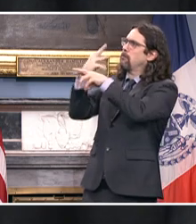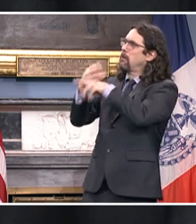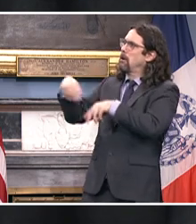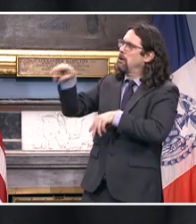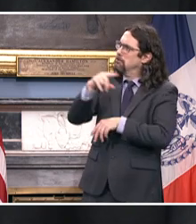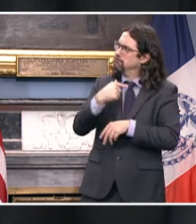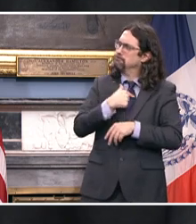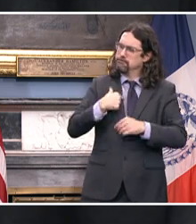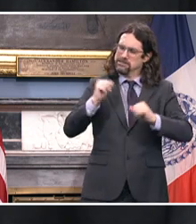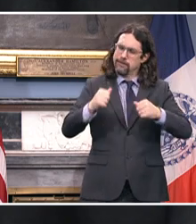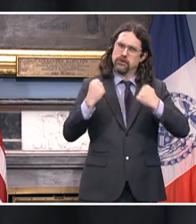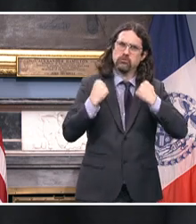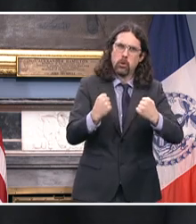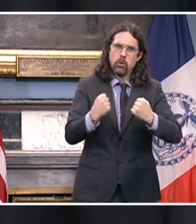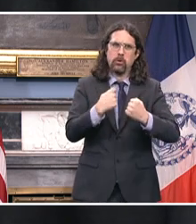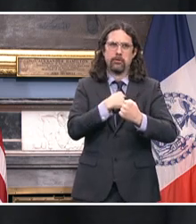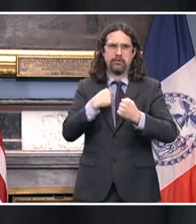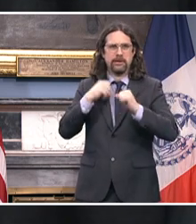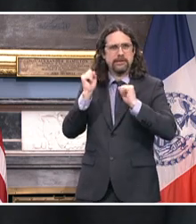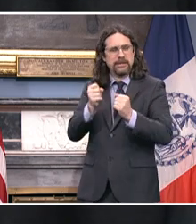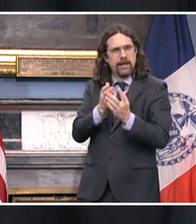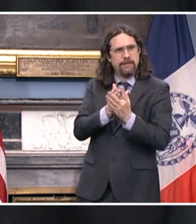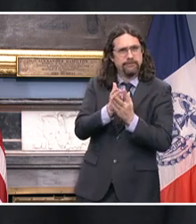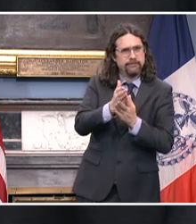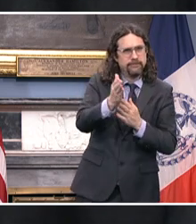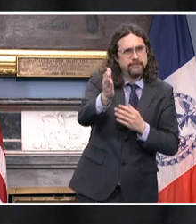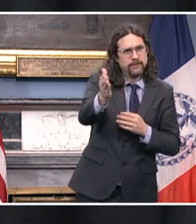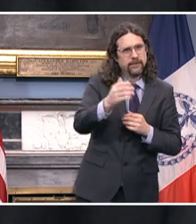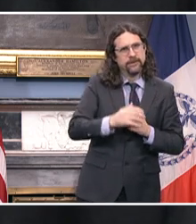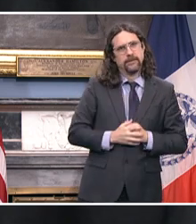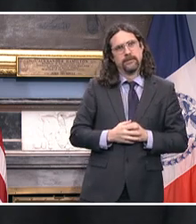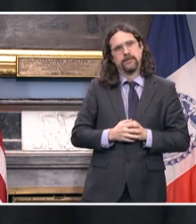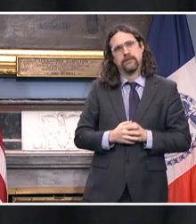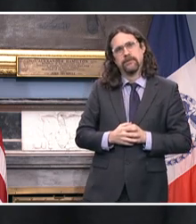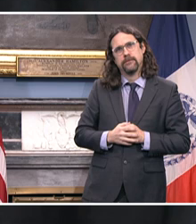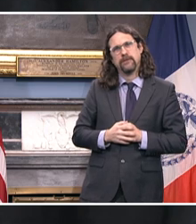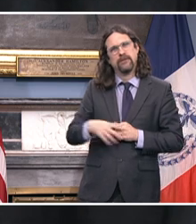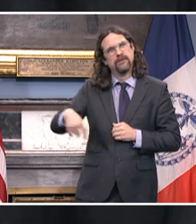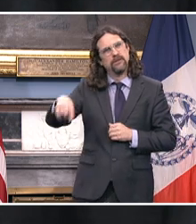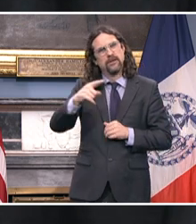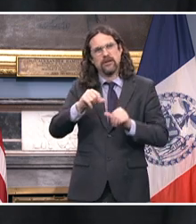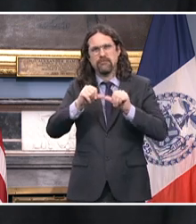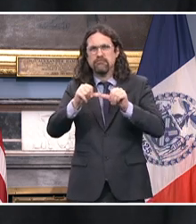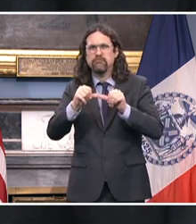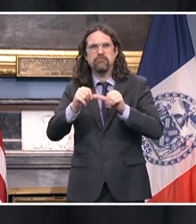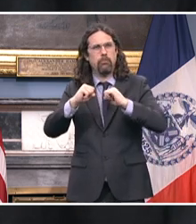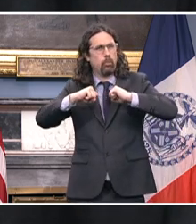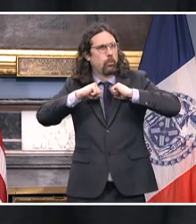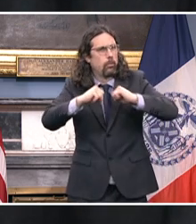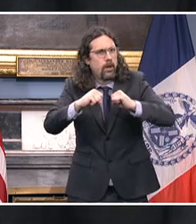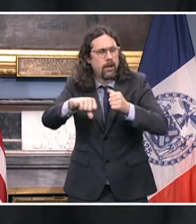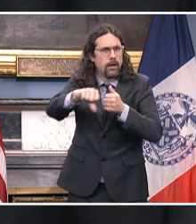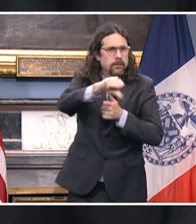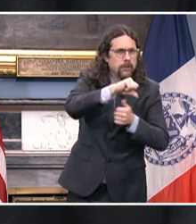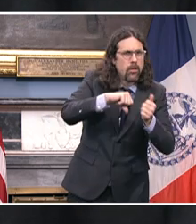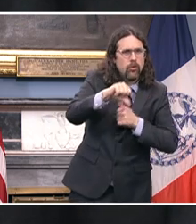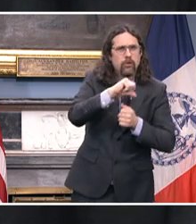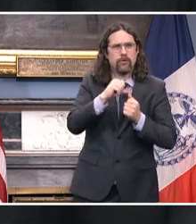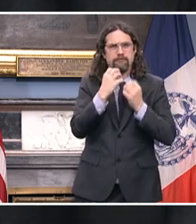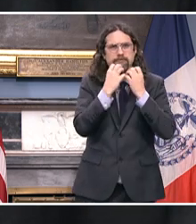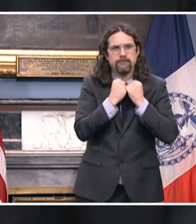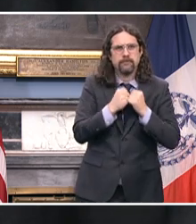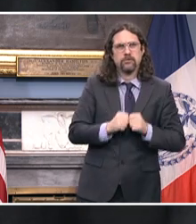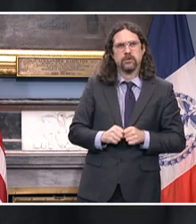more intensely into the work we're doing together to protect each other. And that's how we'll come out of this together.